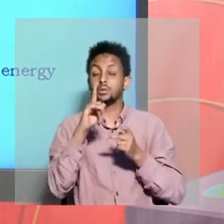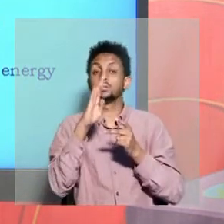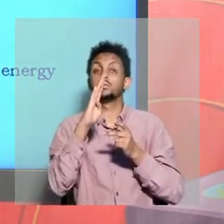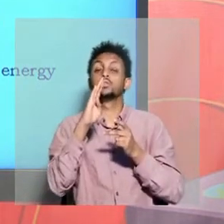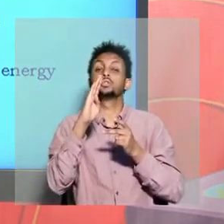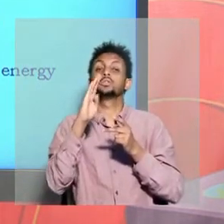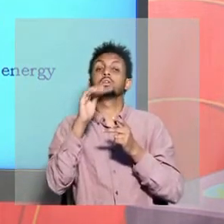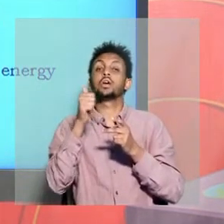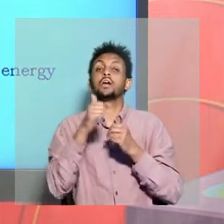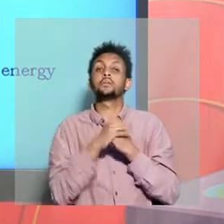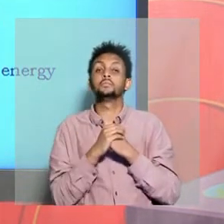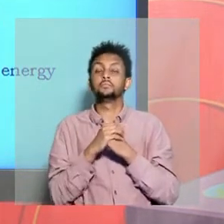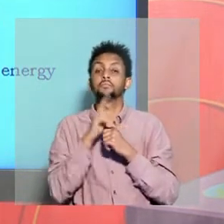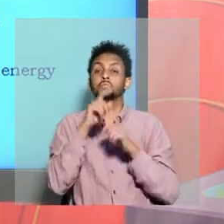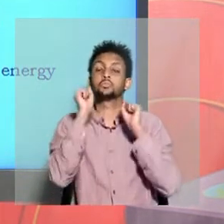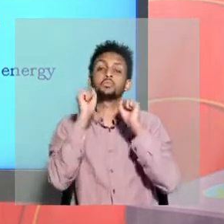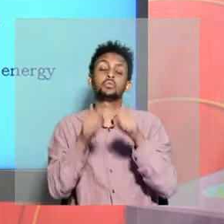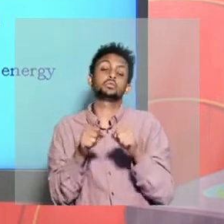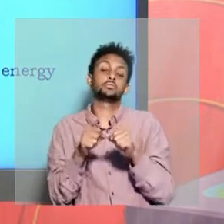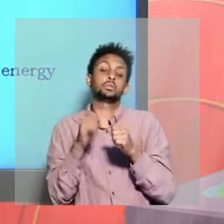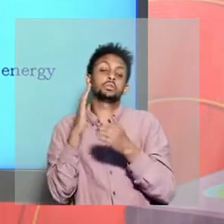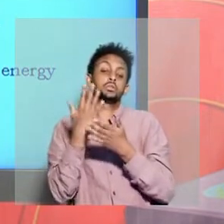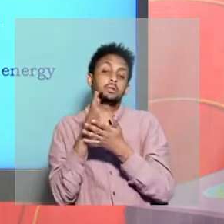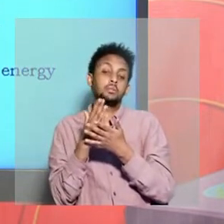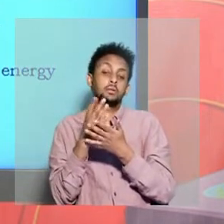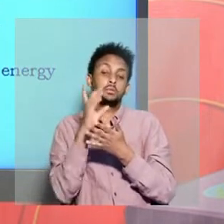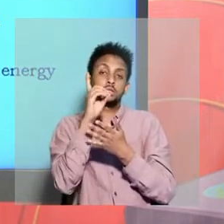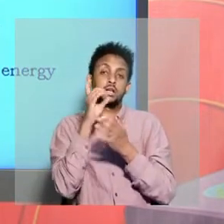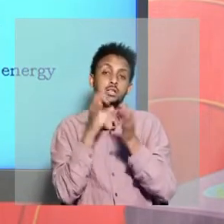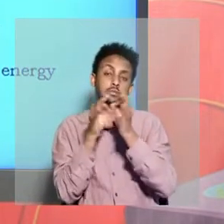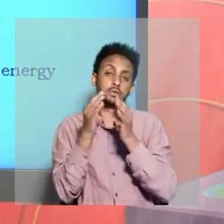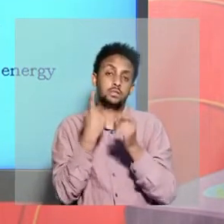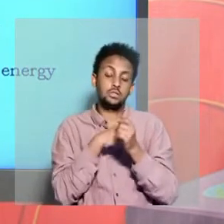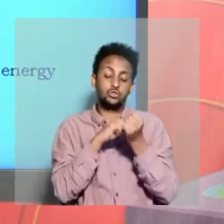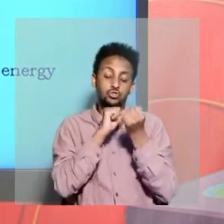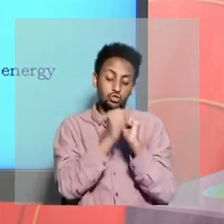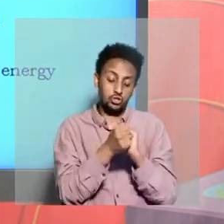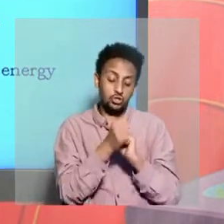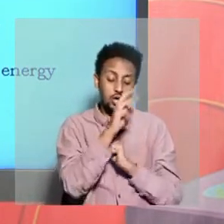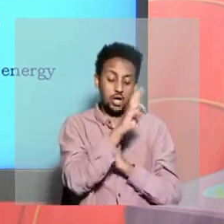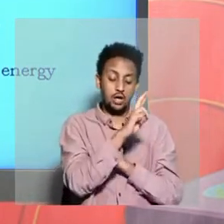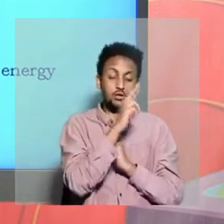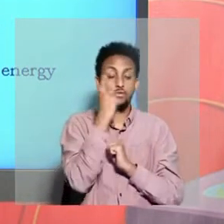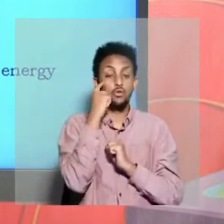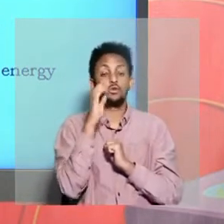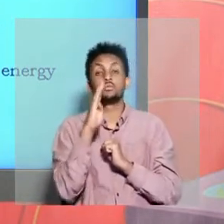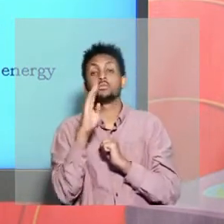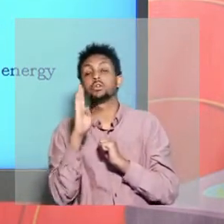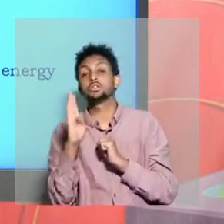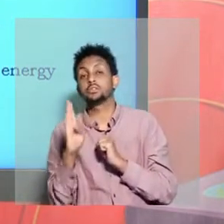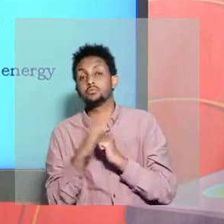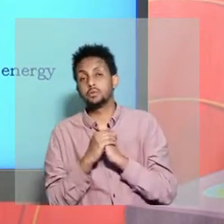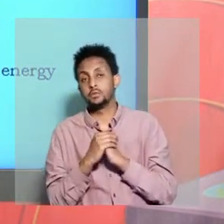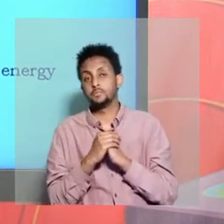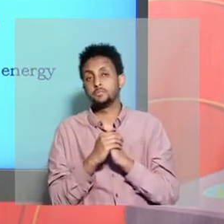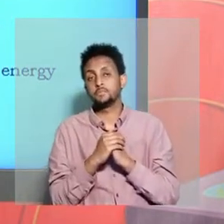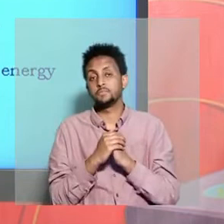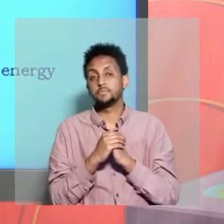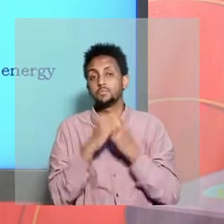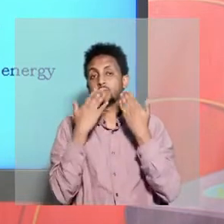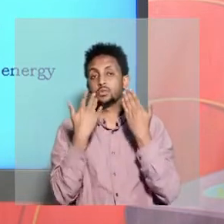location A. It's possible to express this, and sometimes D can be expressed as change in R for point charges.